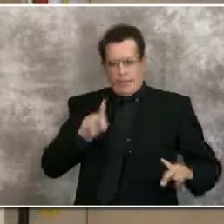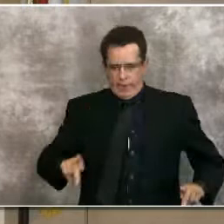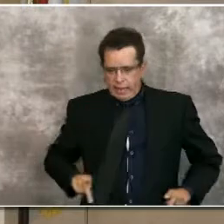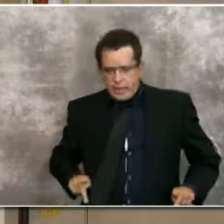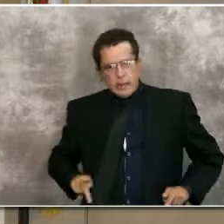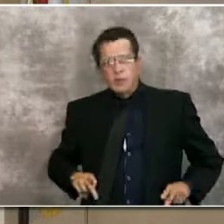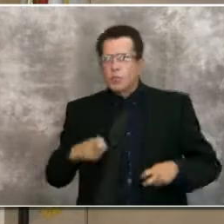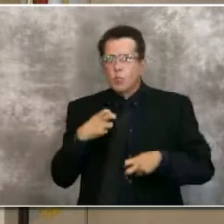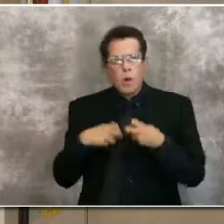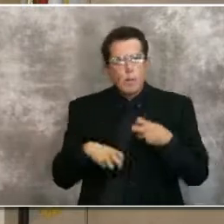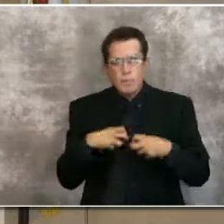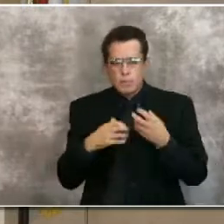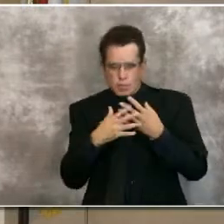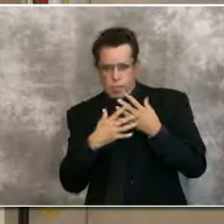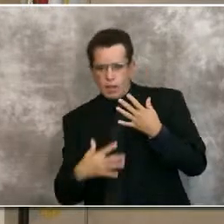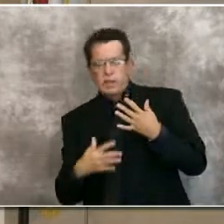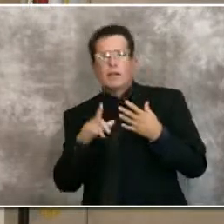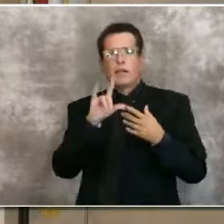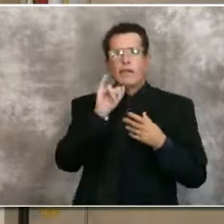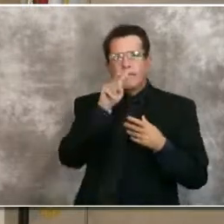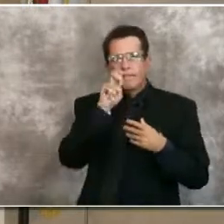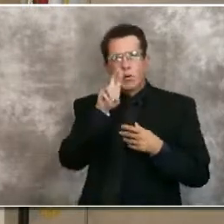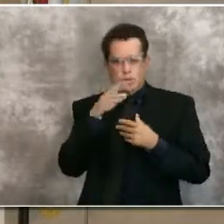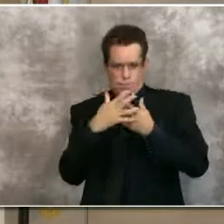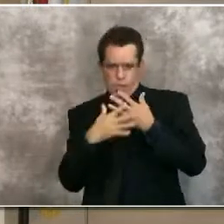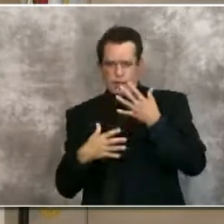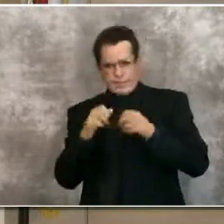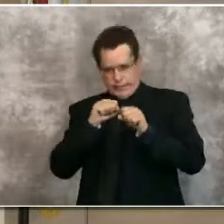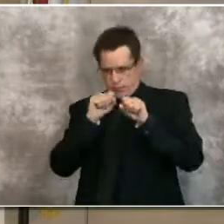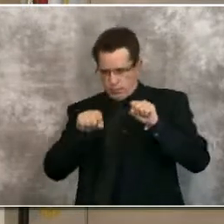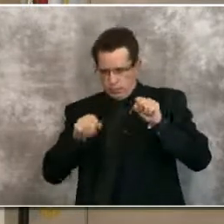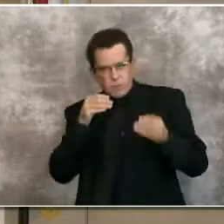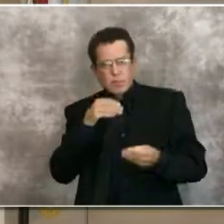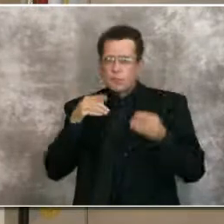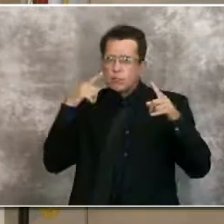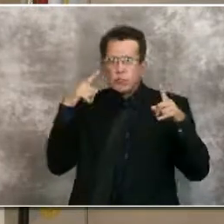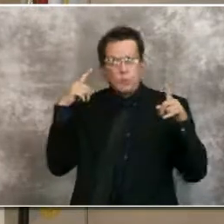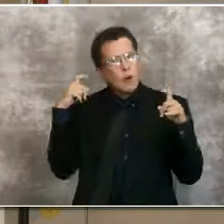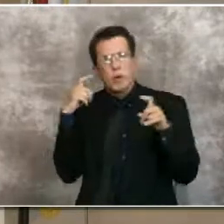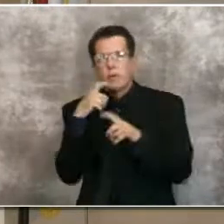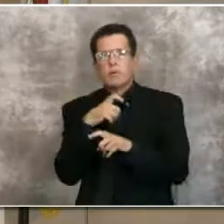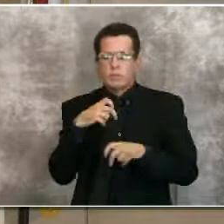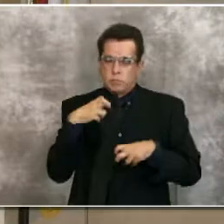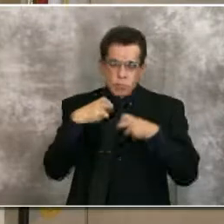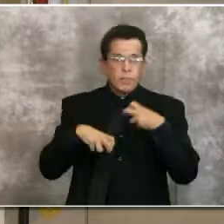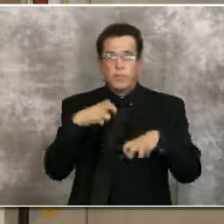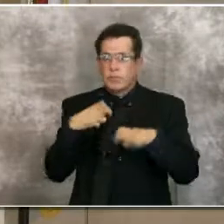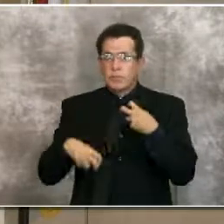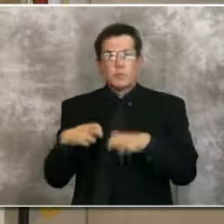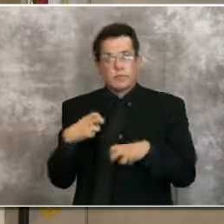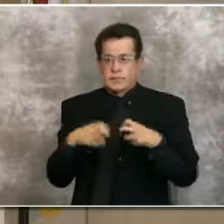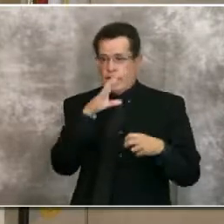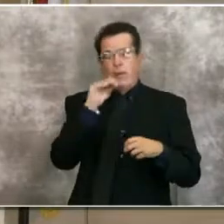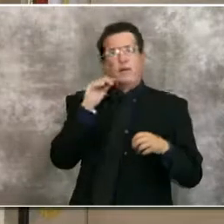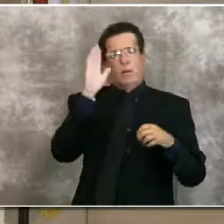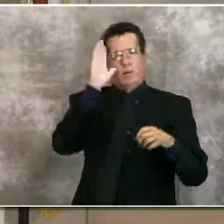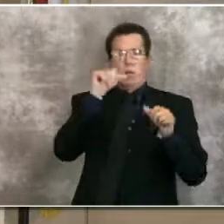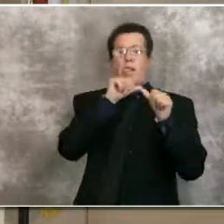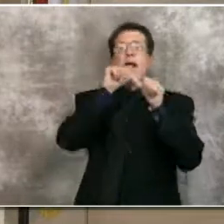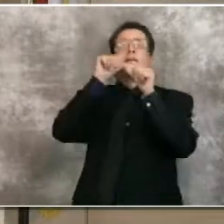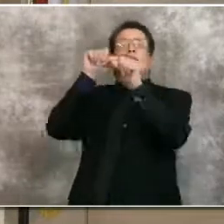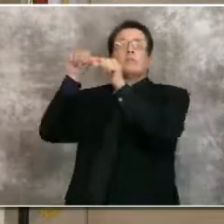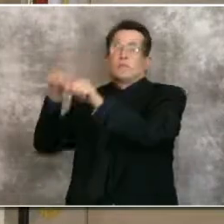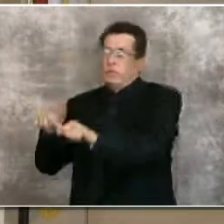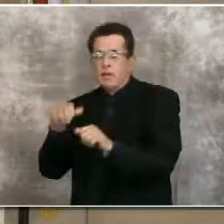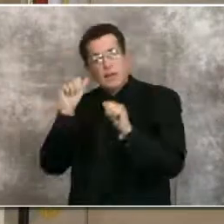blood system, liver. And those complications may be much longer lasting than people have recognized. We don't